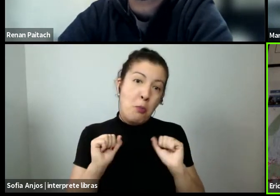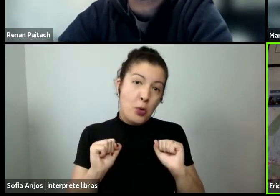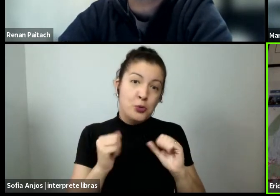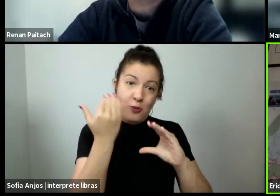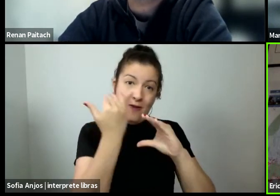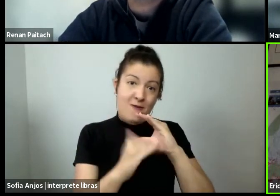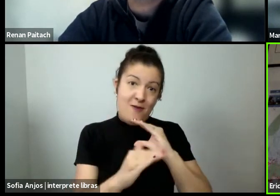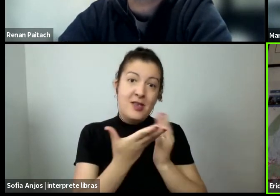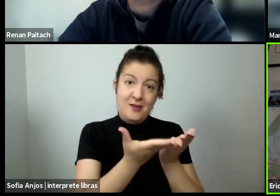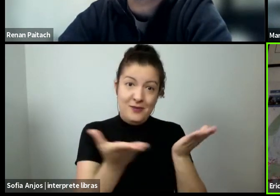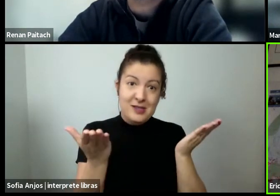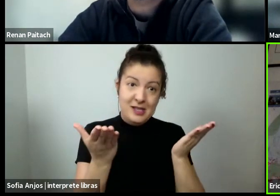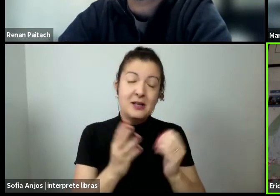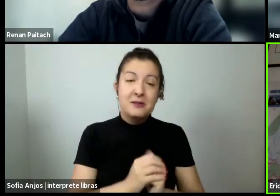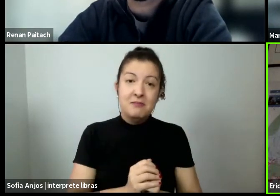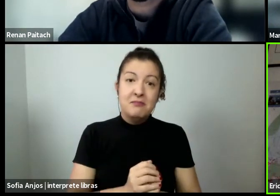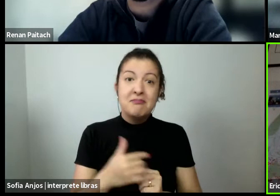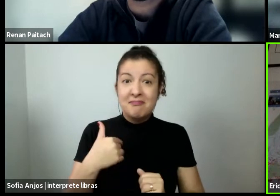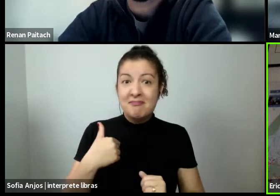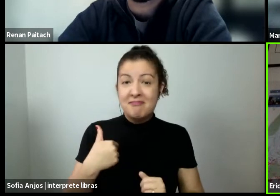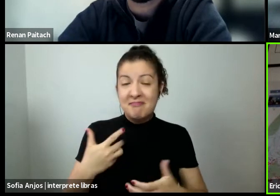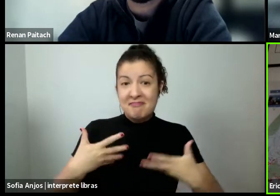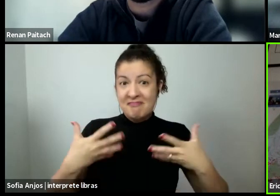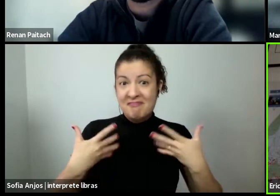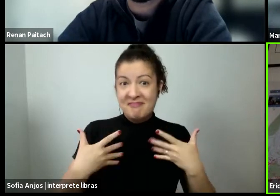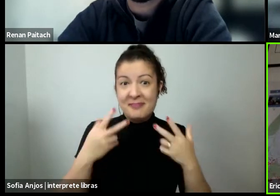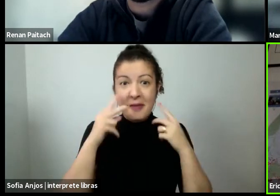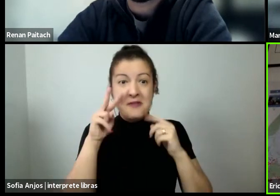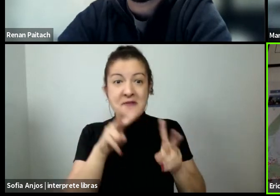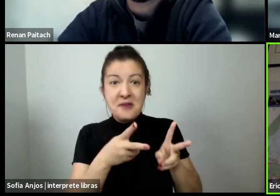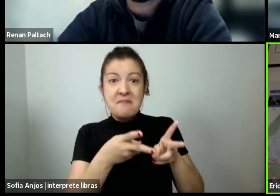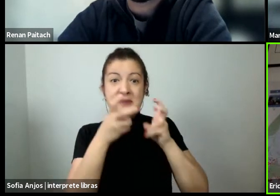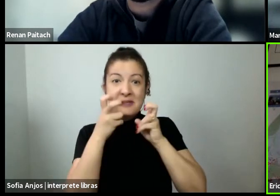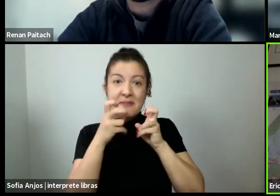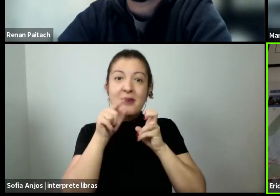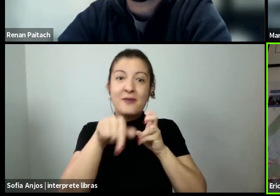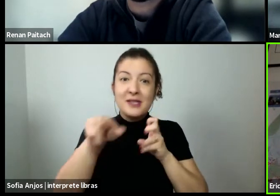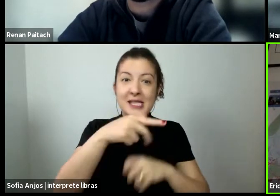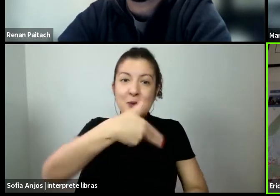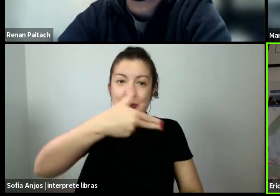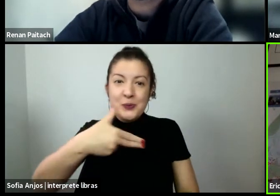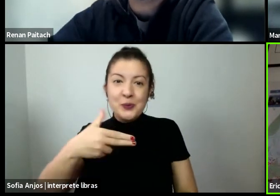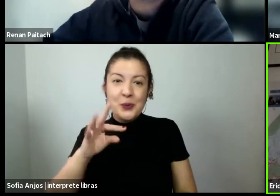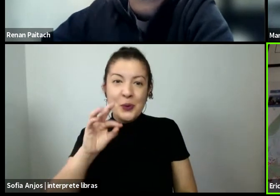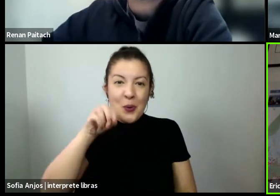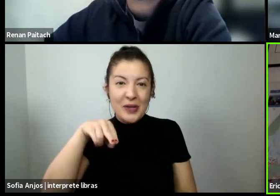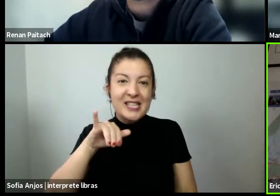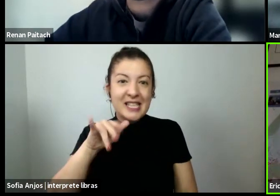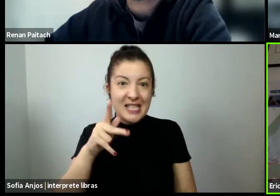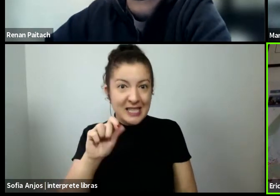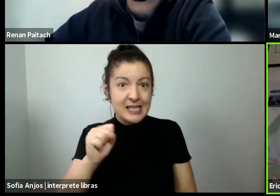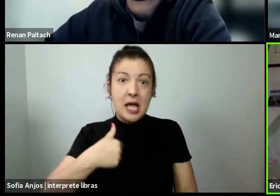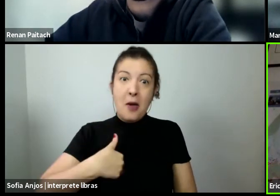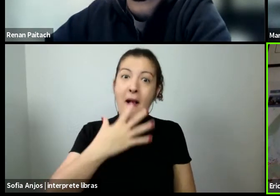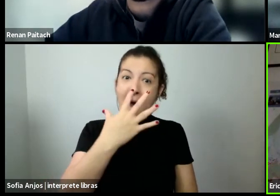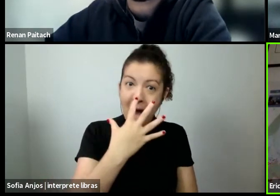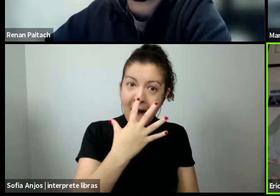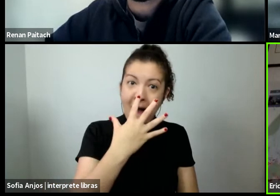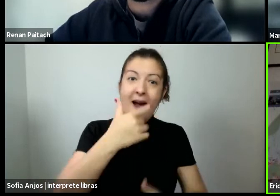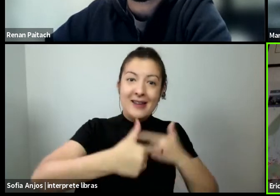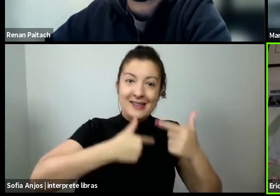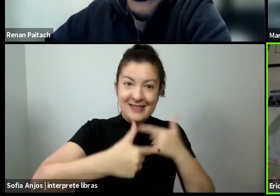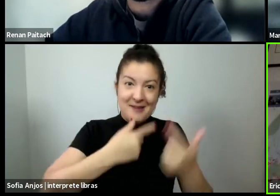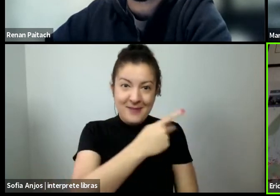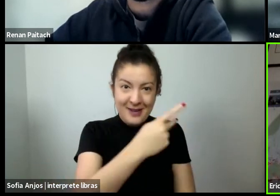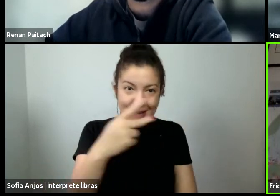do, and I admire you, and I'm really grateful for the chance to